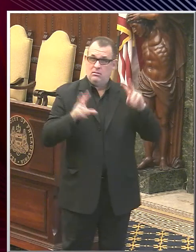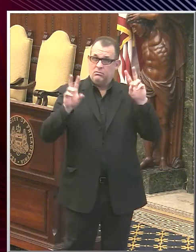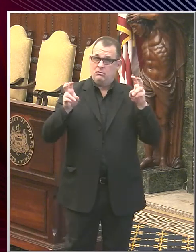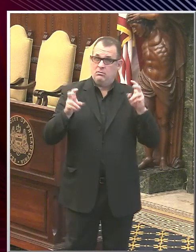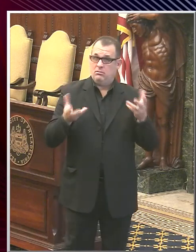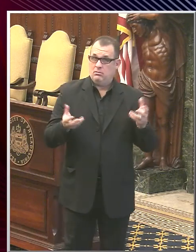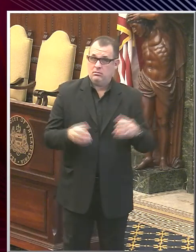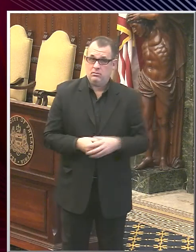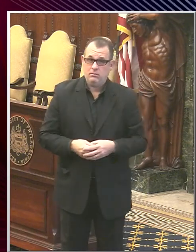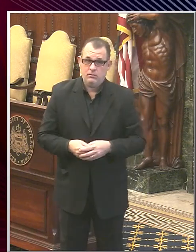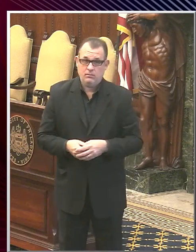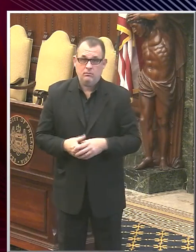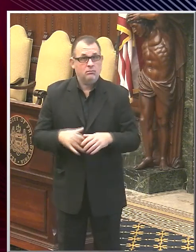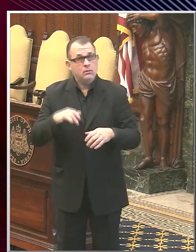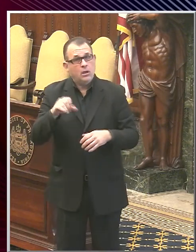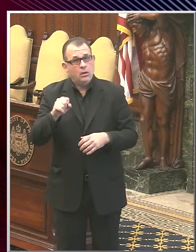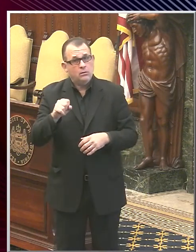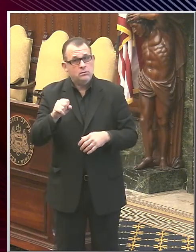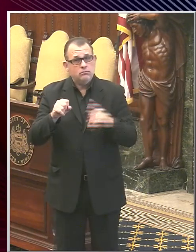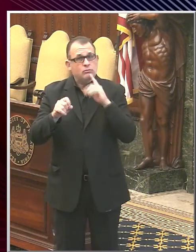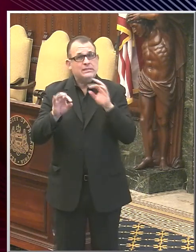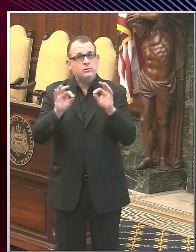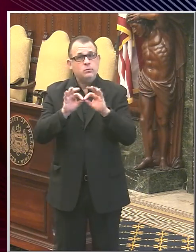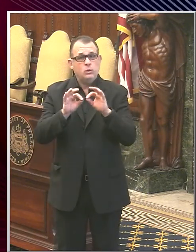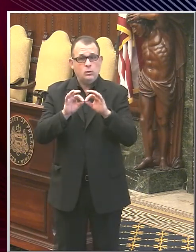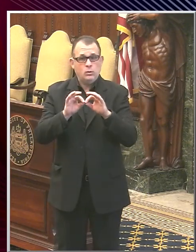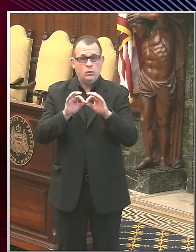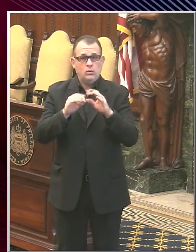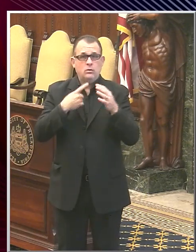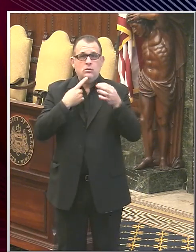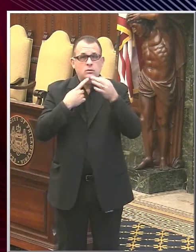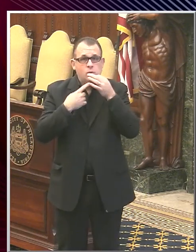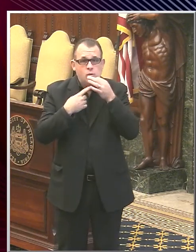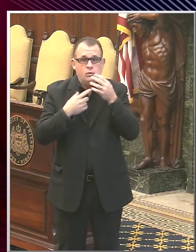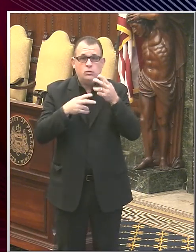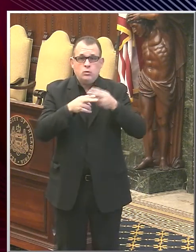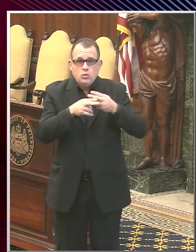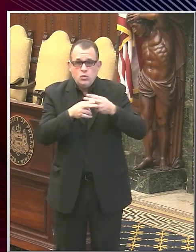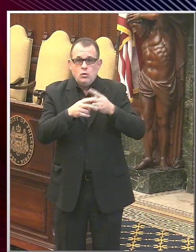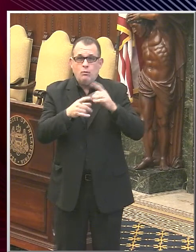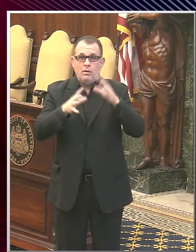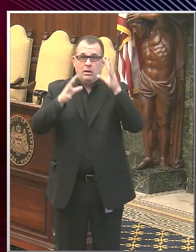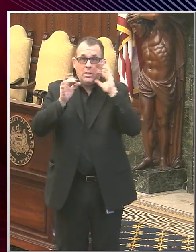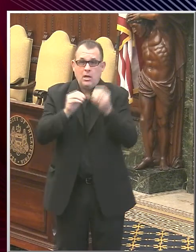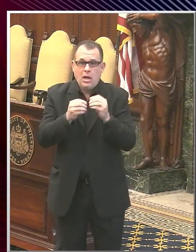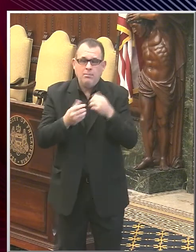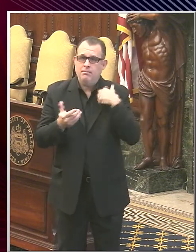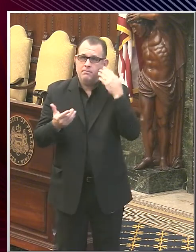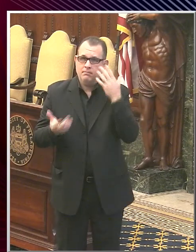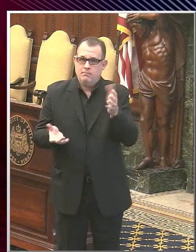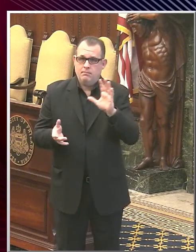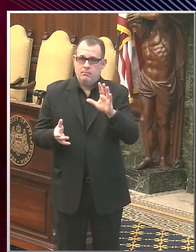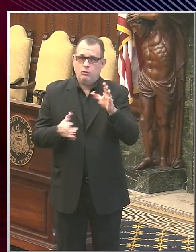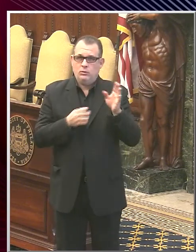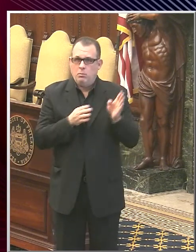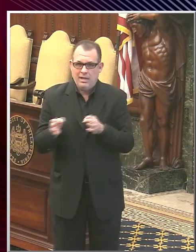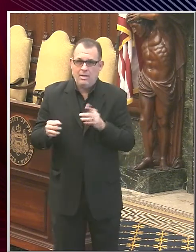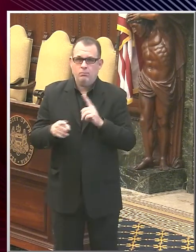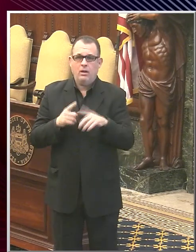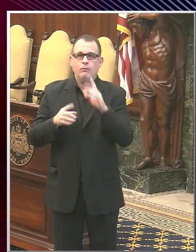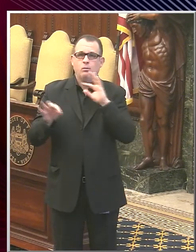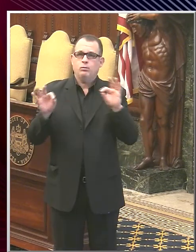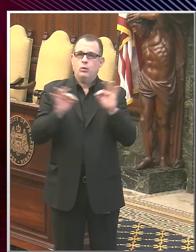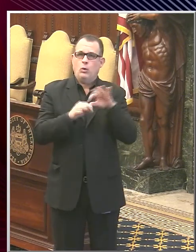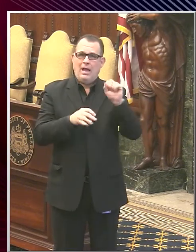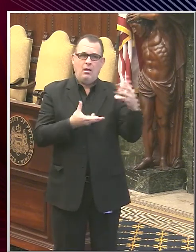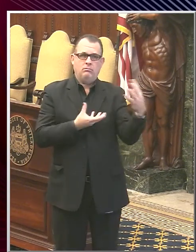I think they're important, and it's important to do them soon. I just don't want to commit to that right now because I don't know the plans of my staff that are working this out.